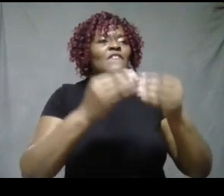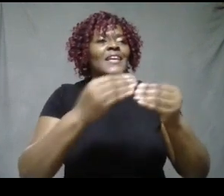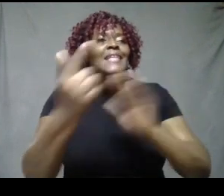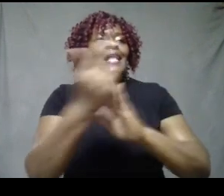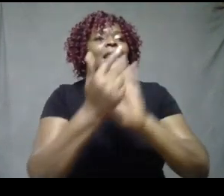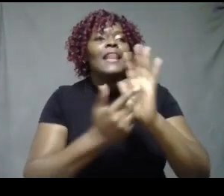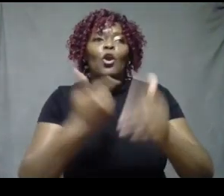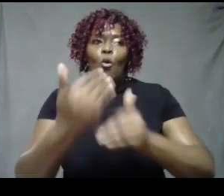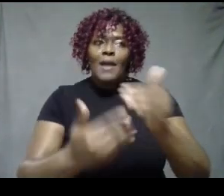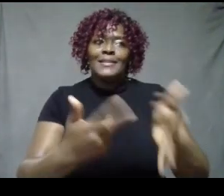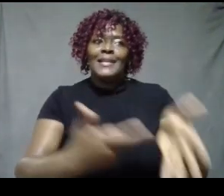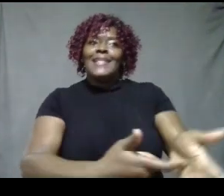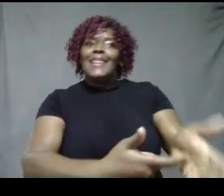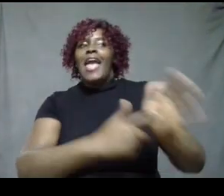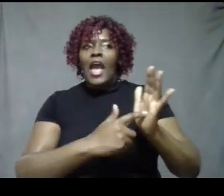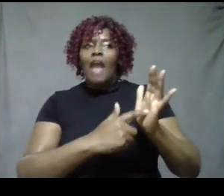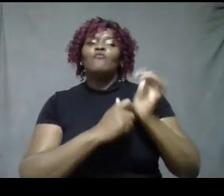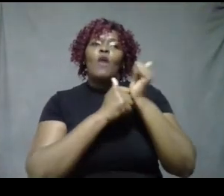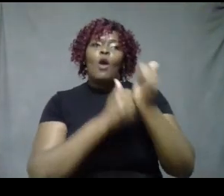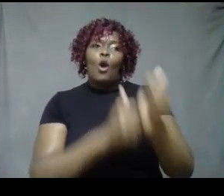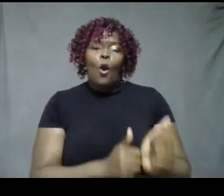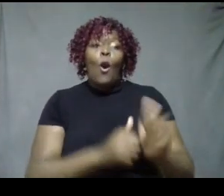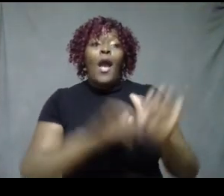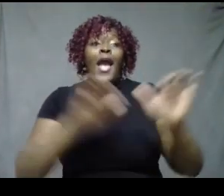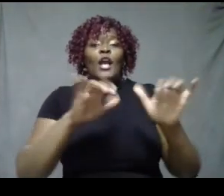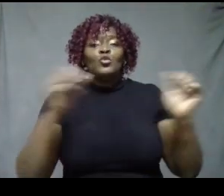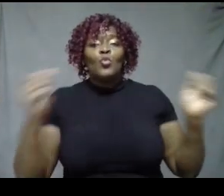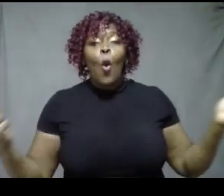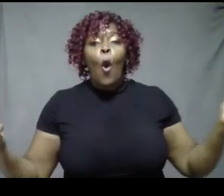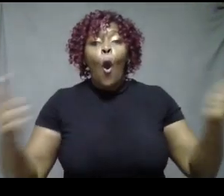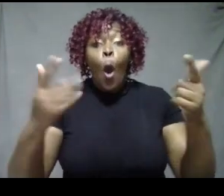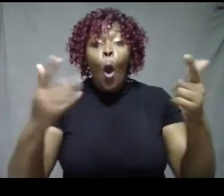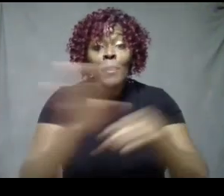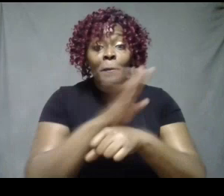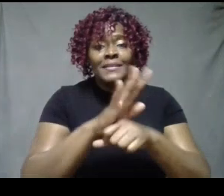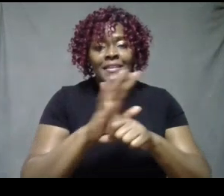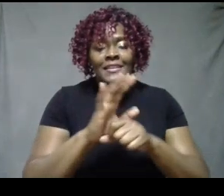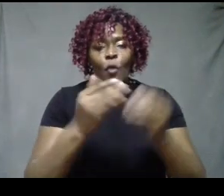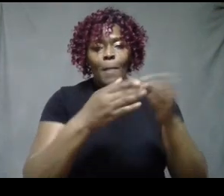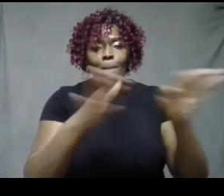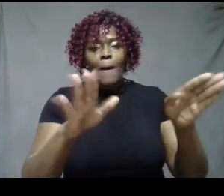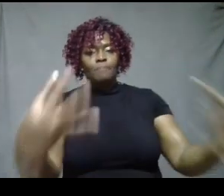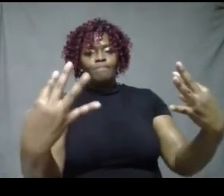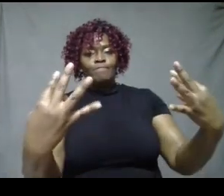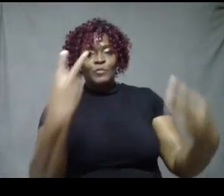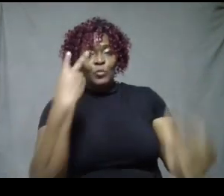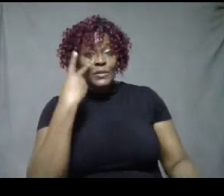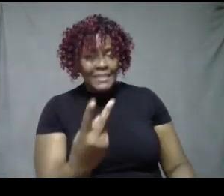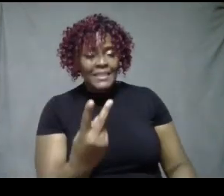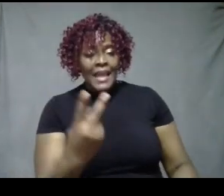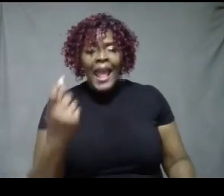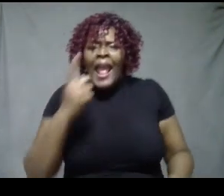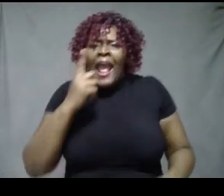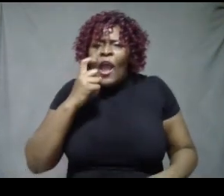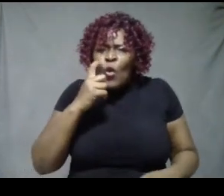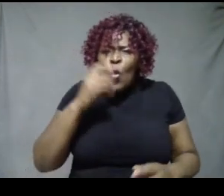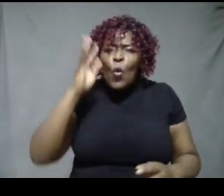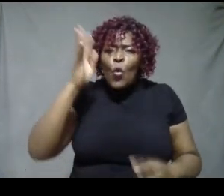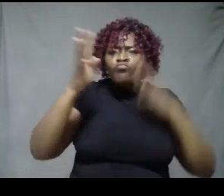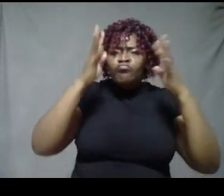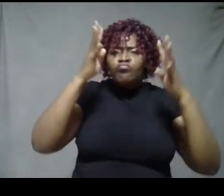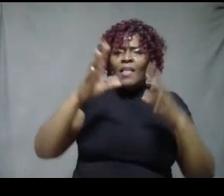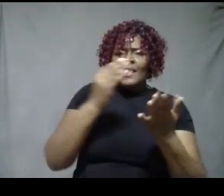you have to follow and conduct all the business in the sunshine. And then please, whoever drafted this document, it